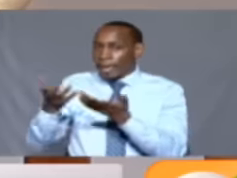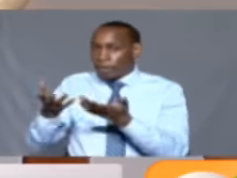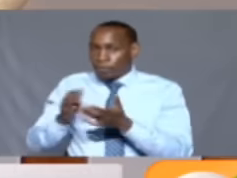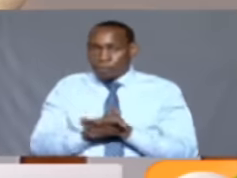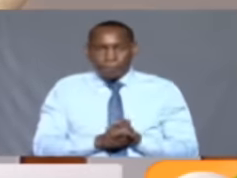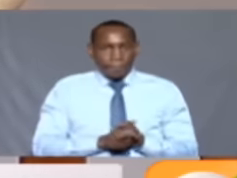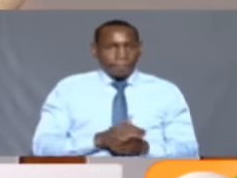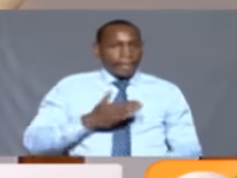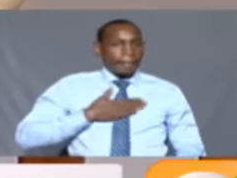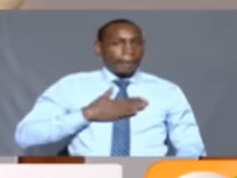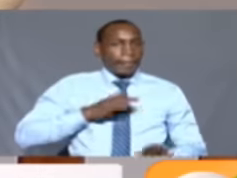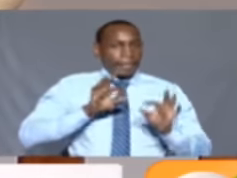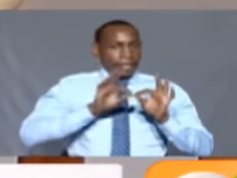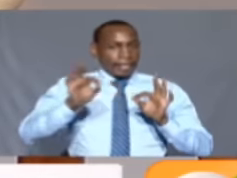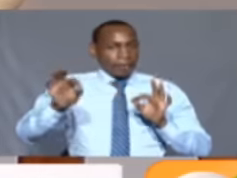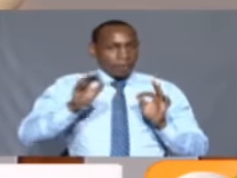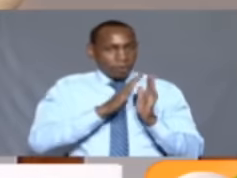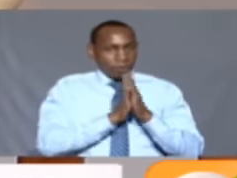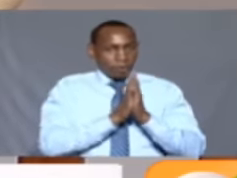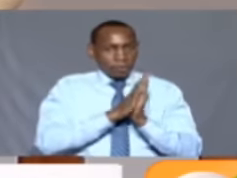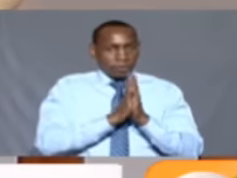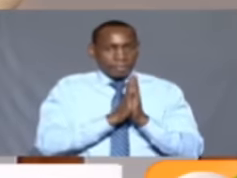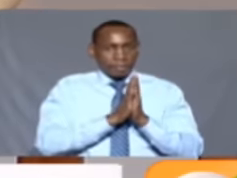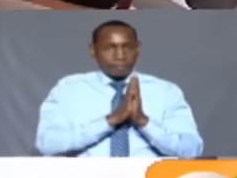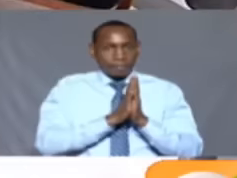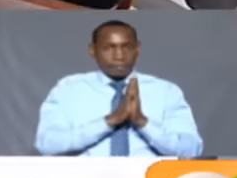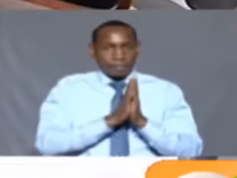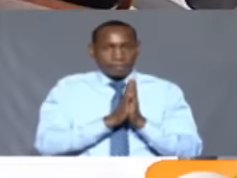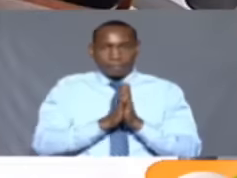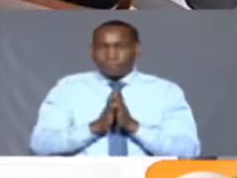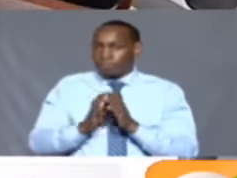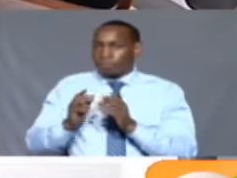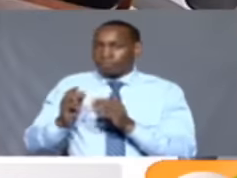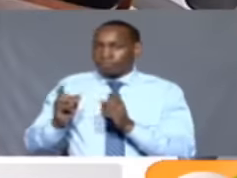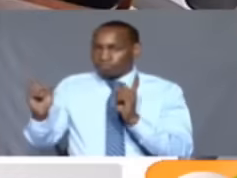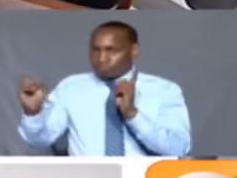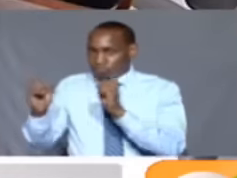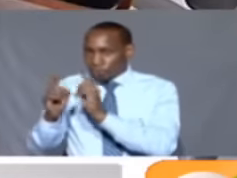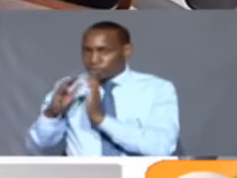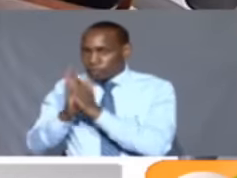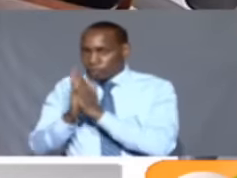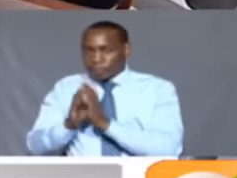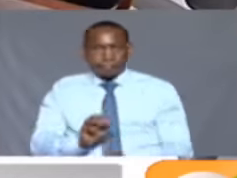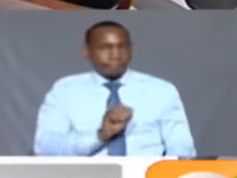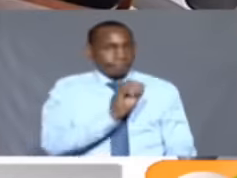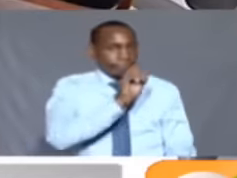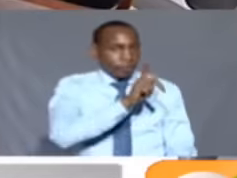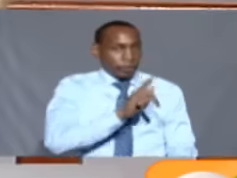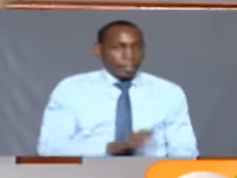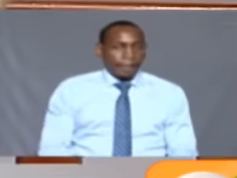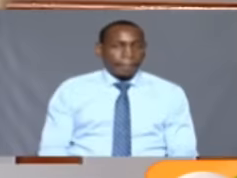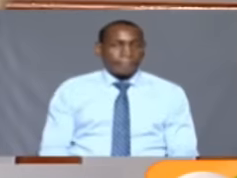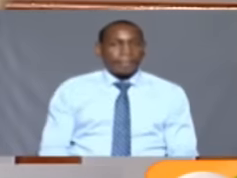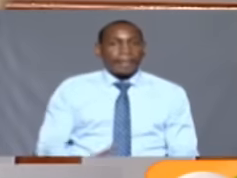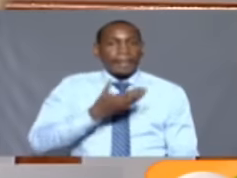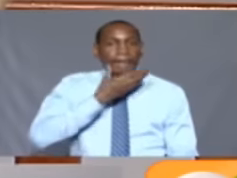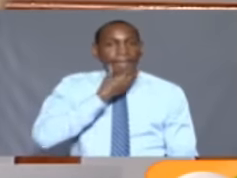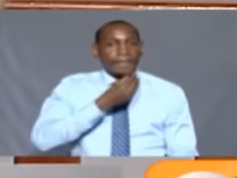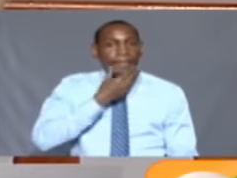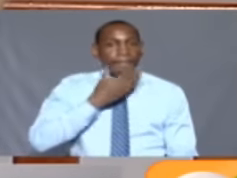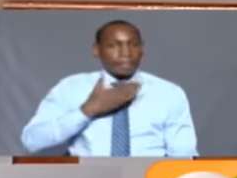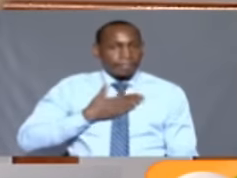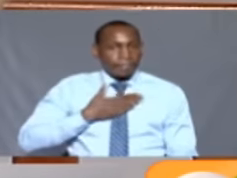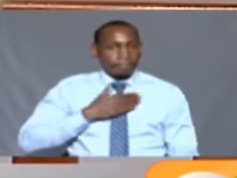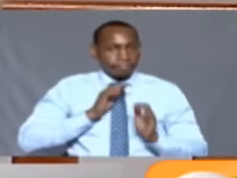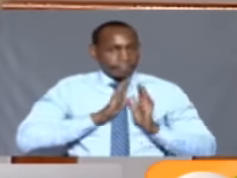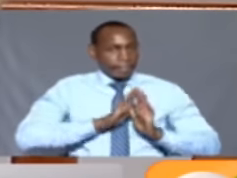Mine is a very long story. No, no, I don't want the long story. Just cut it short. Okay. So, my dad left